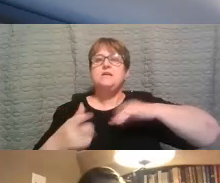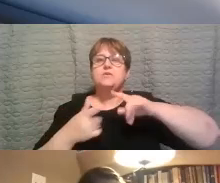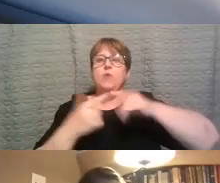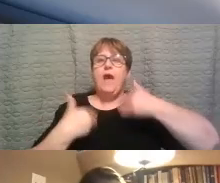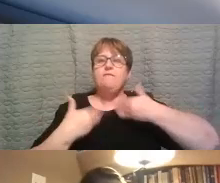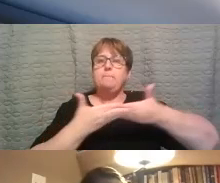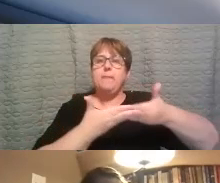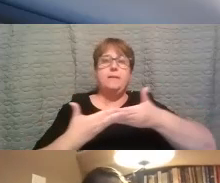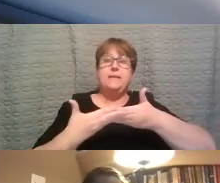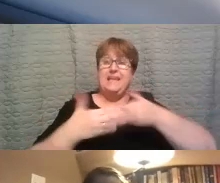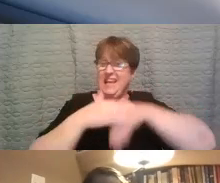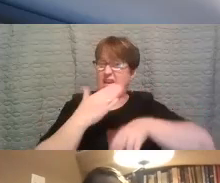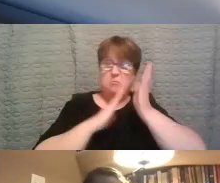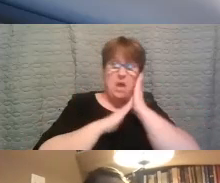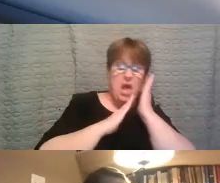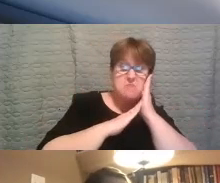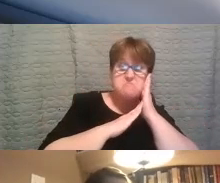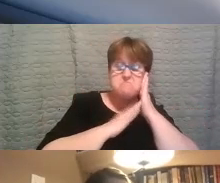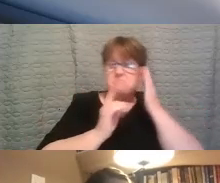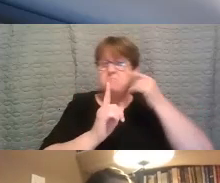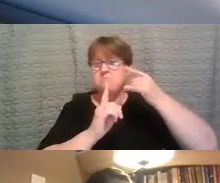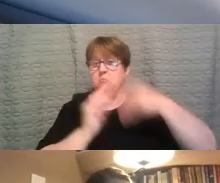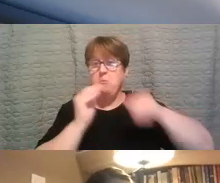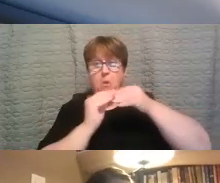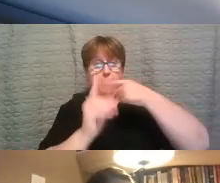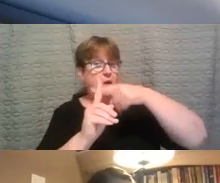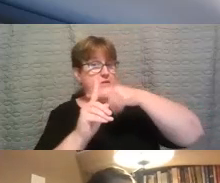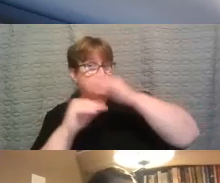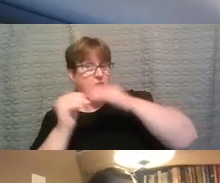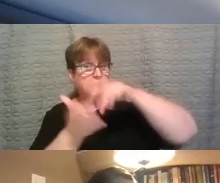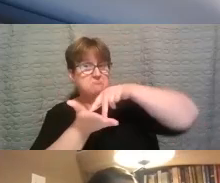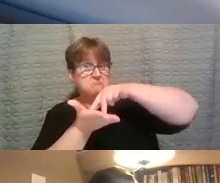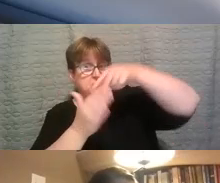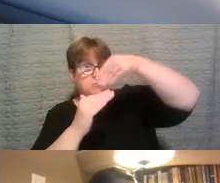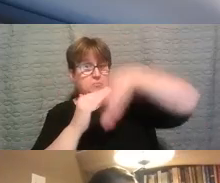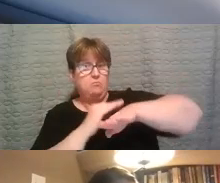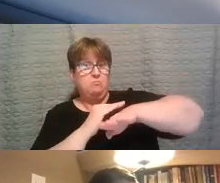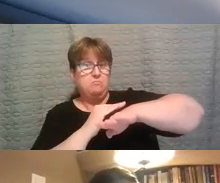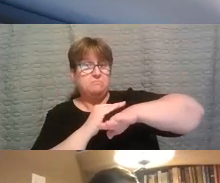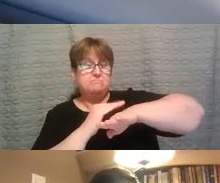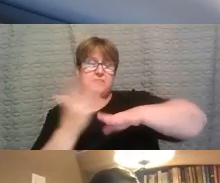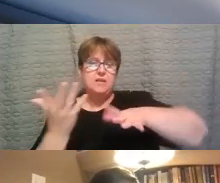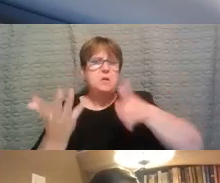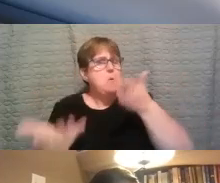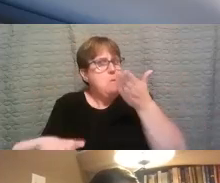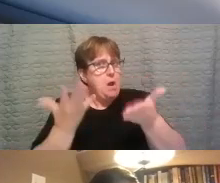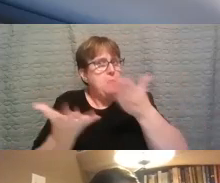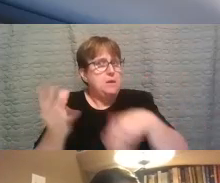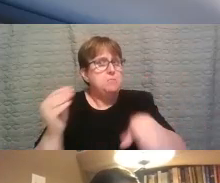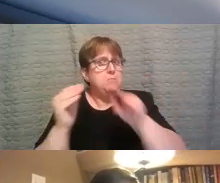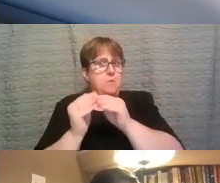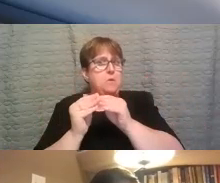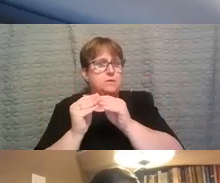baby in a bed or in the floor. Actually, probably it's more